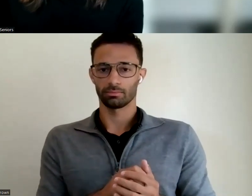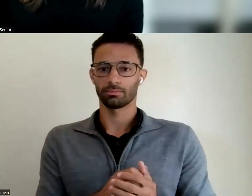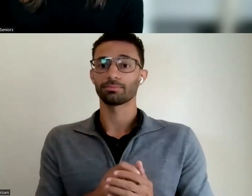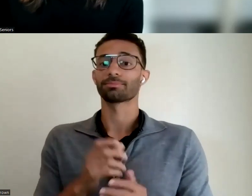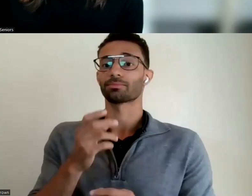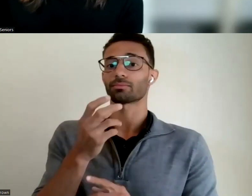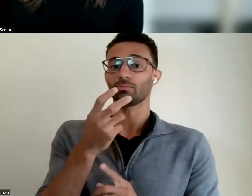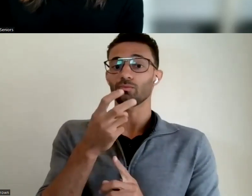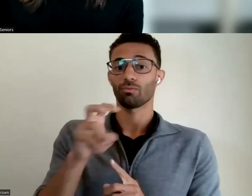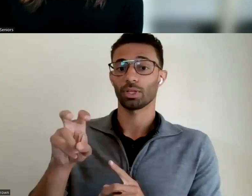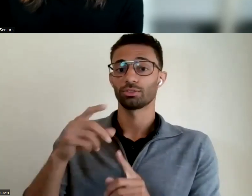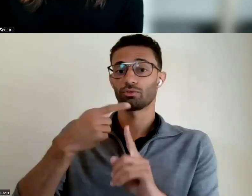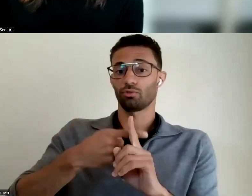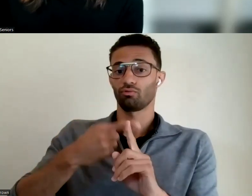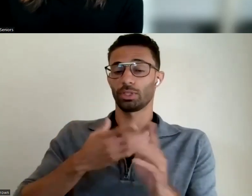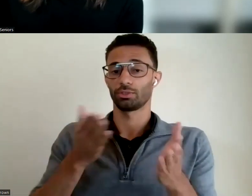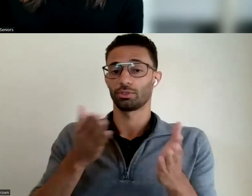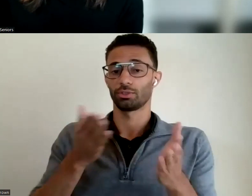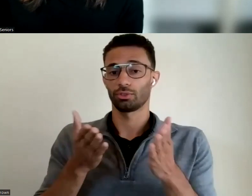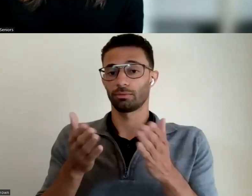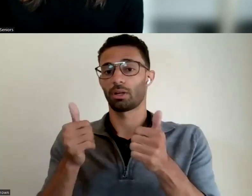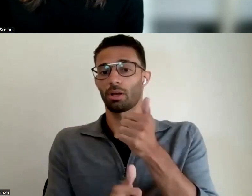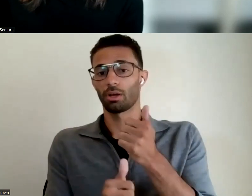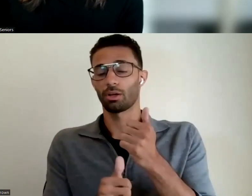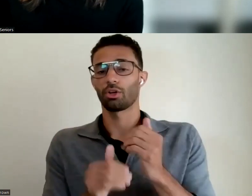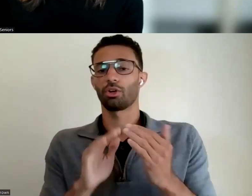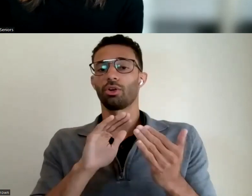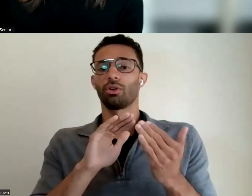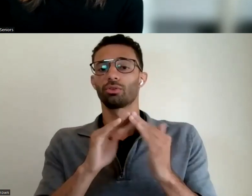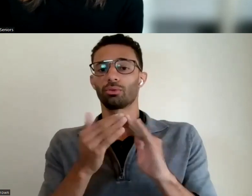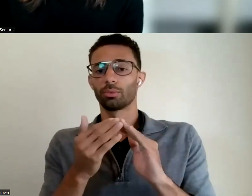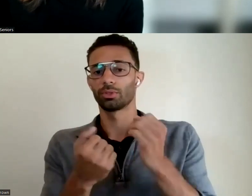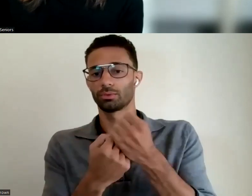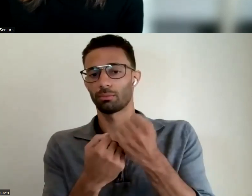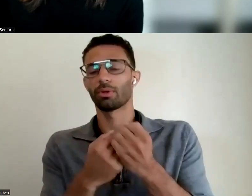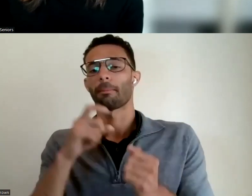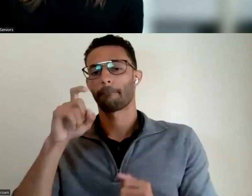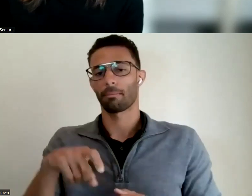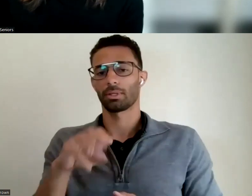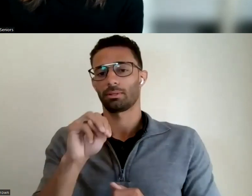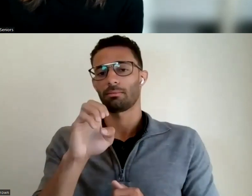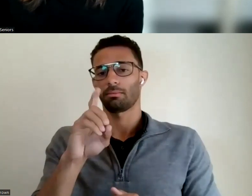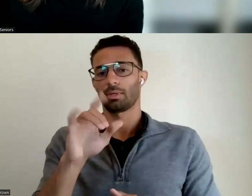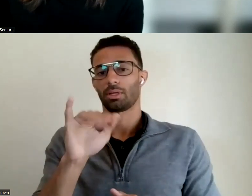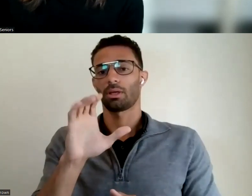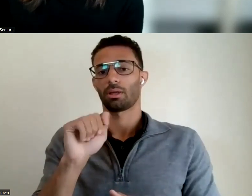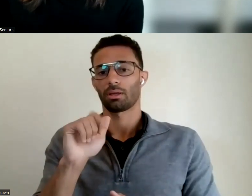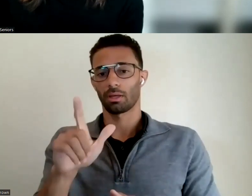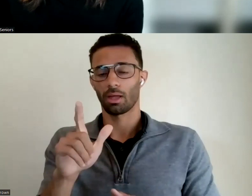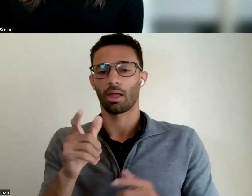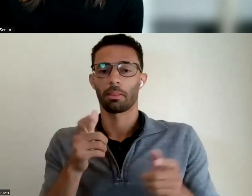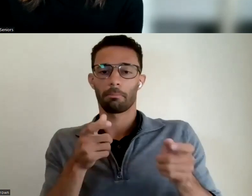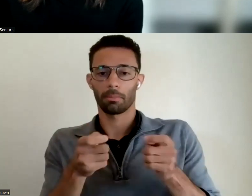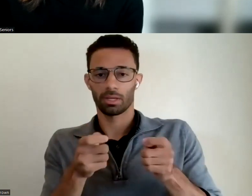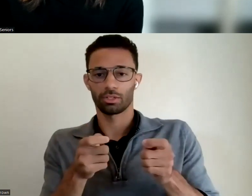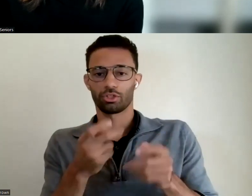transitional rent services that are under community supports, you'd have to be a Medi-Cal managed care member. So it's